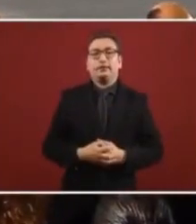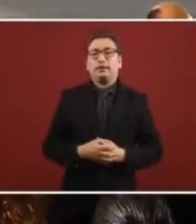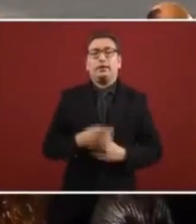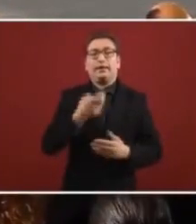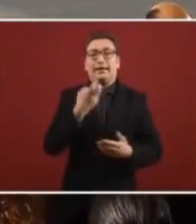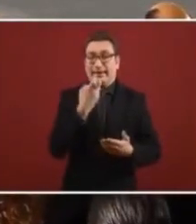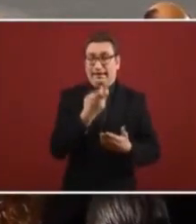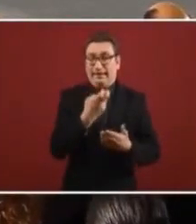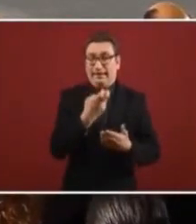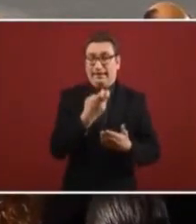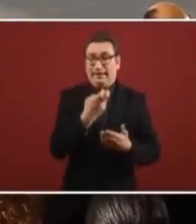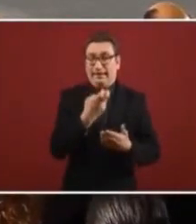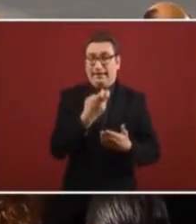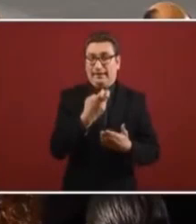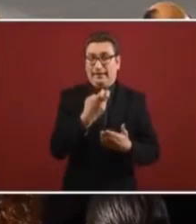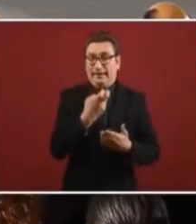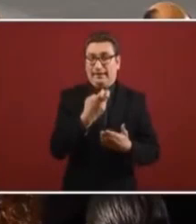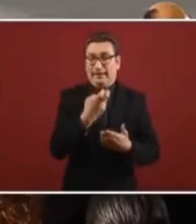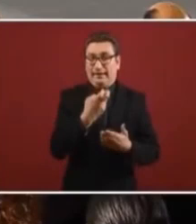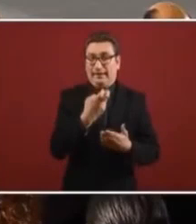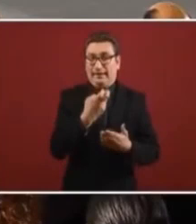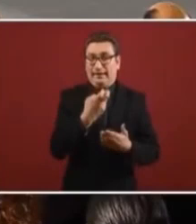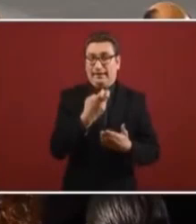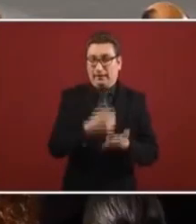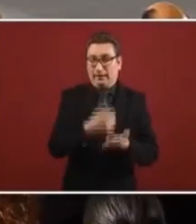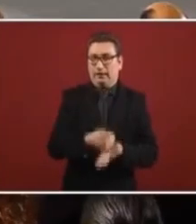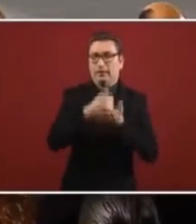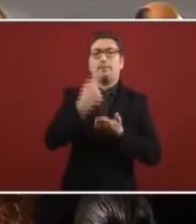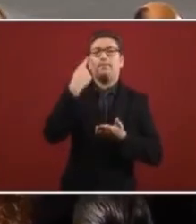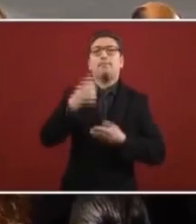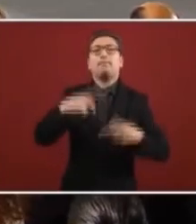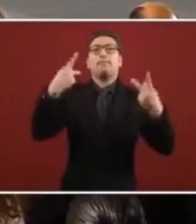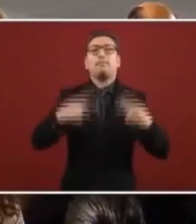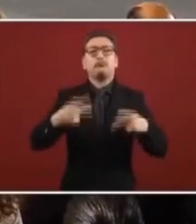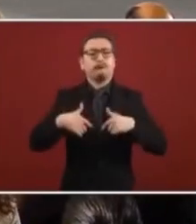generan muchos empleos. that generate many jobs.